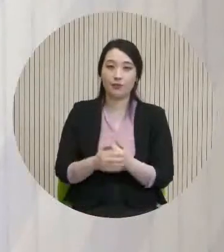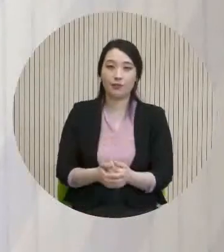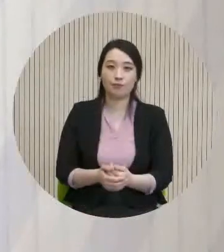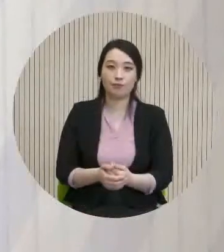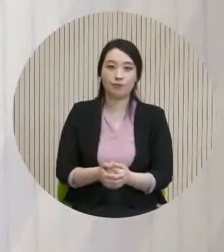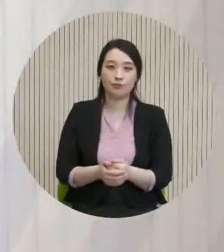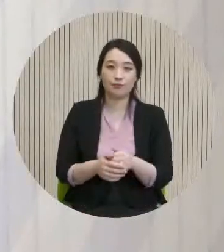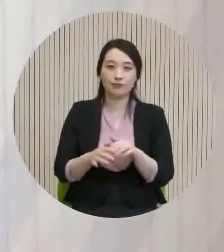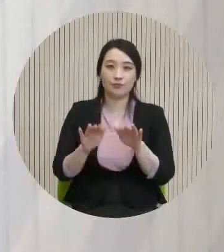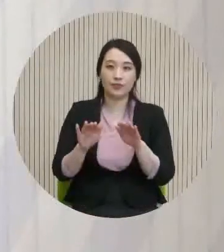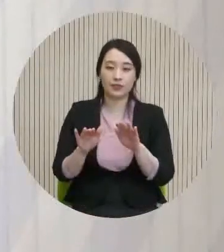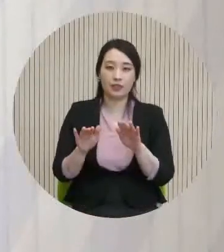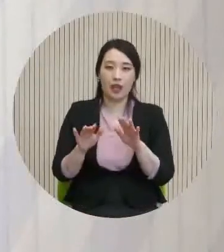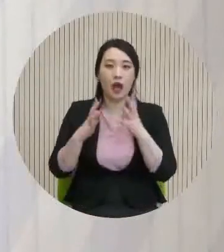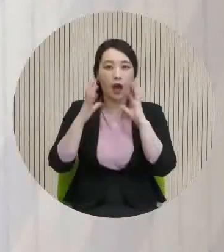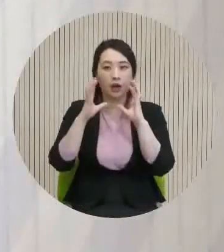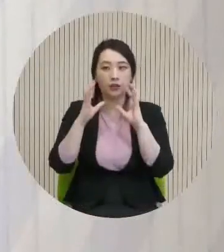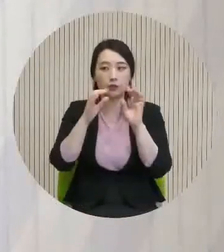This again